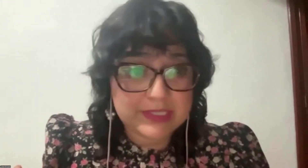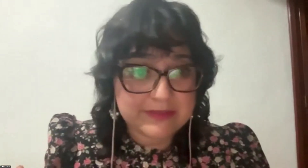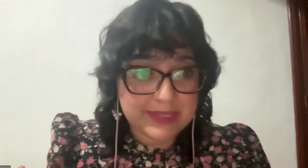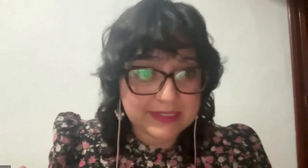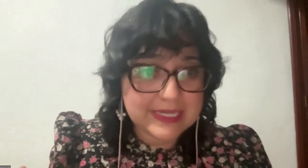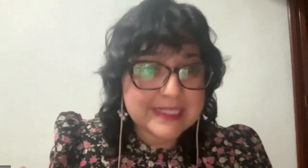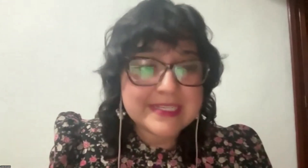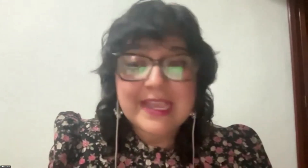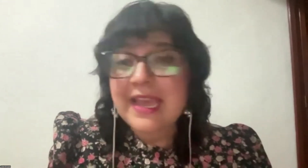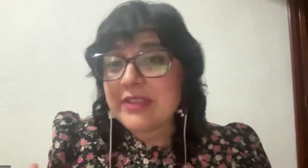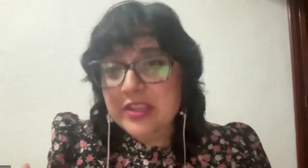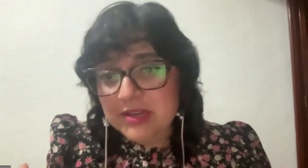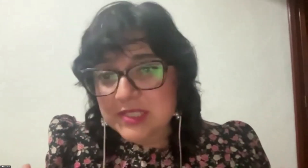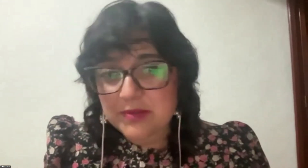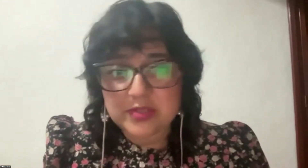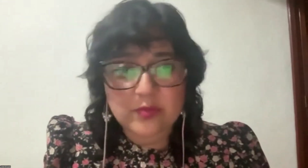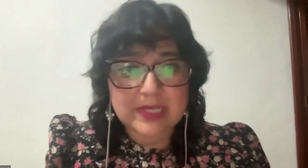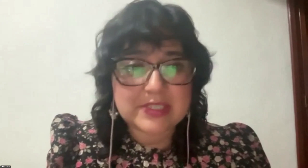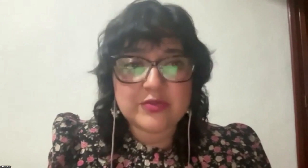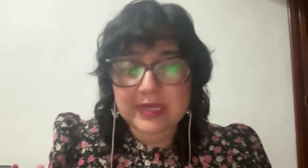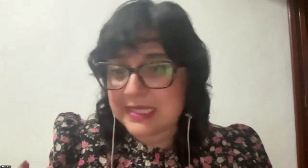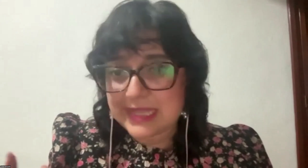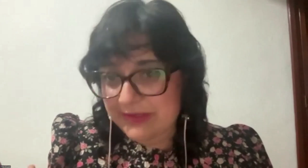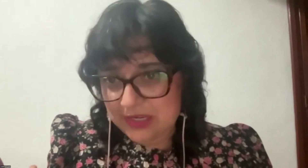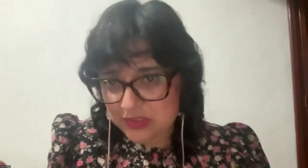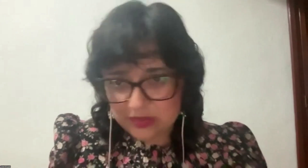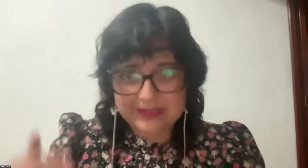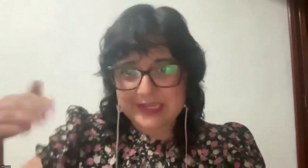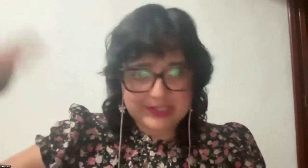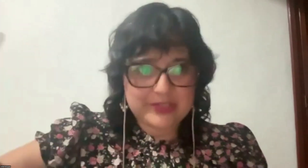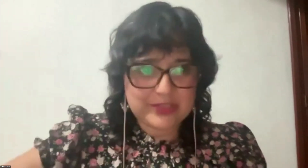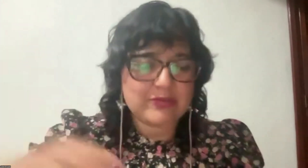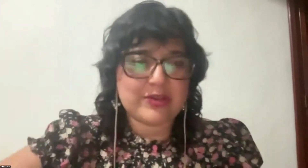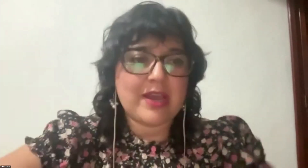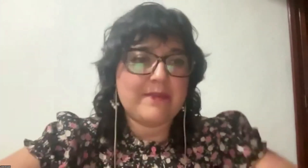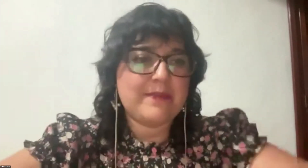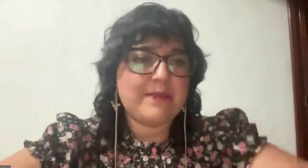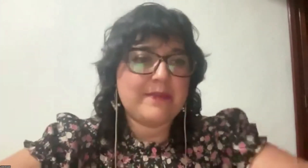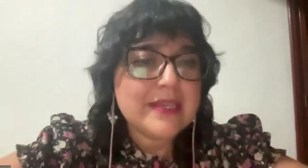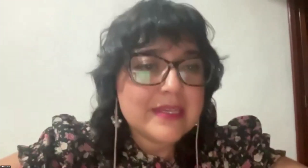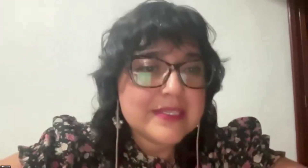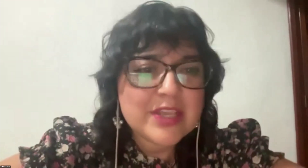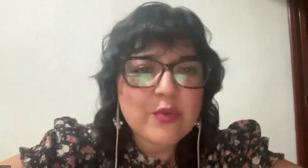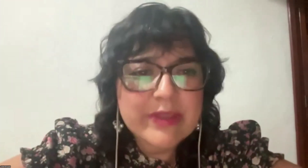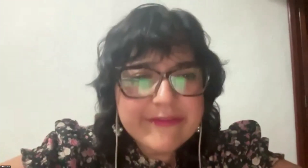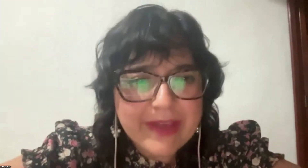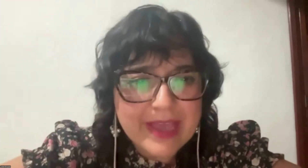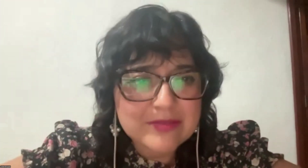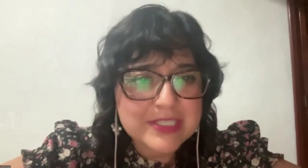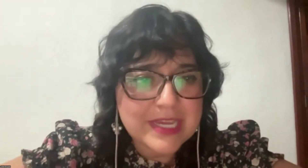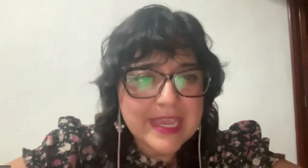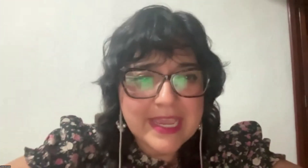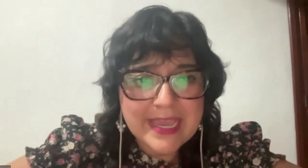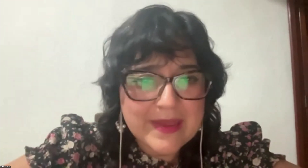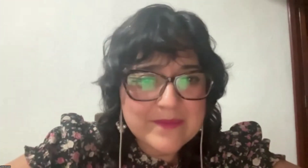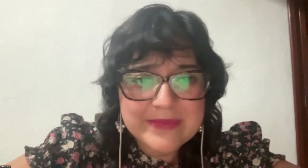people with disabilities, and the youngest person was 27 years old and then go to up. So we